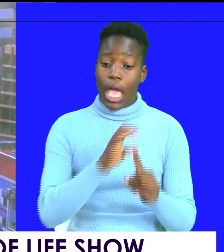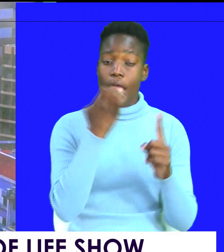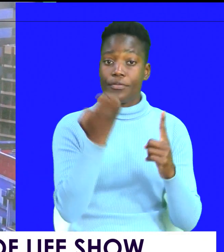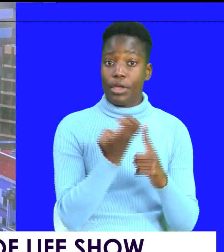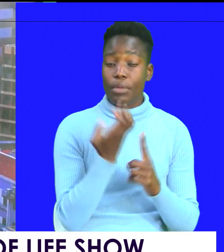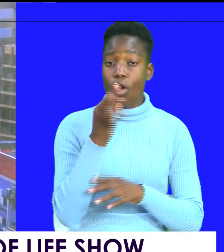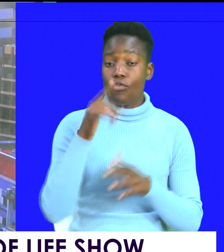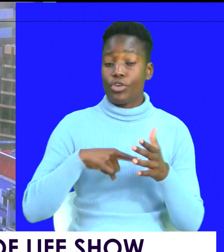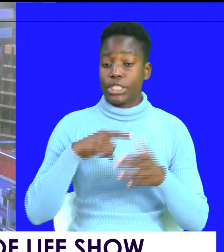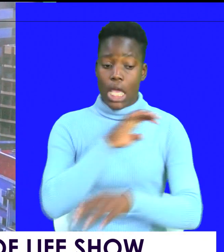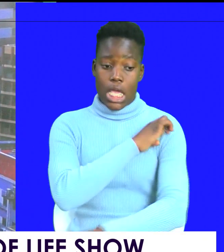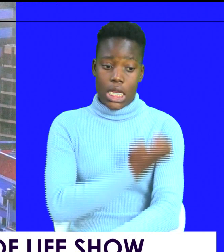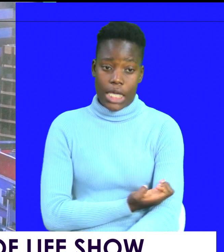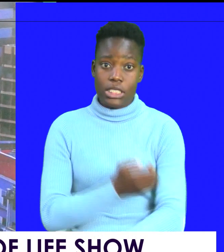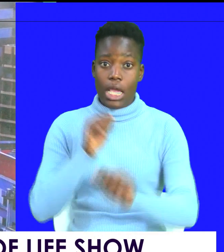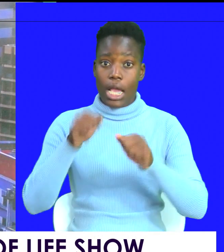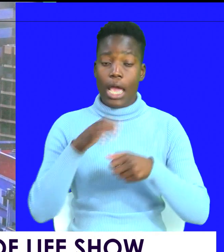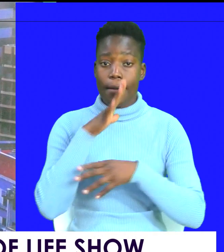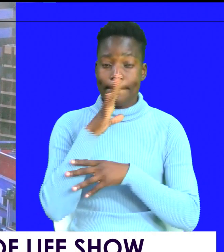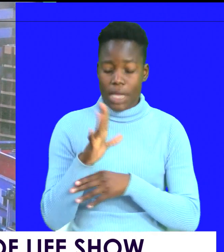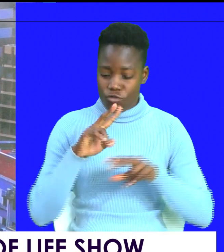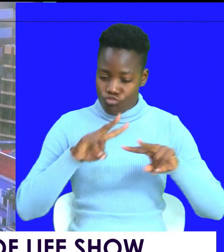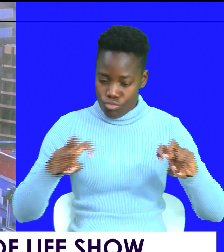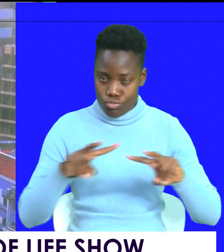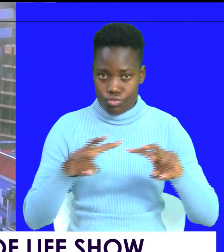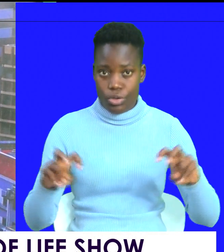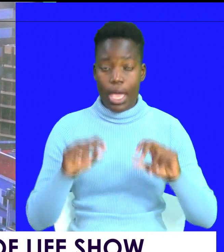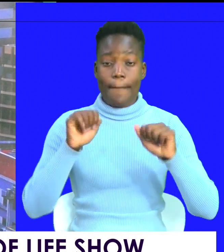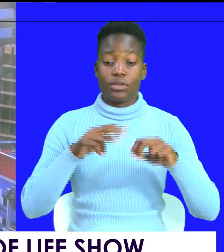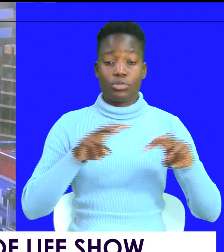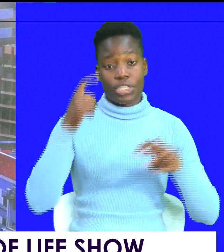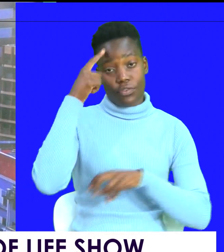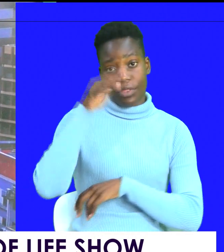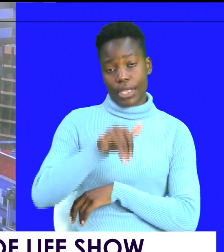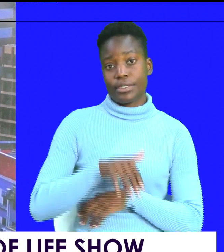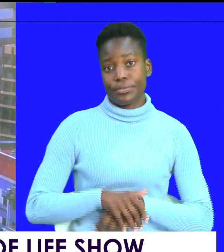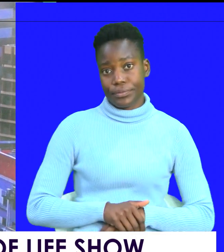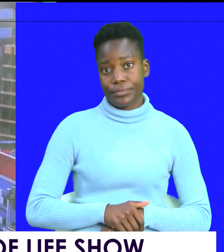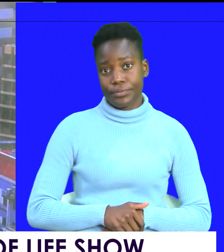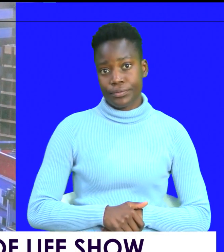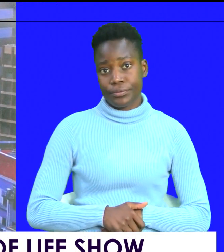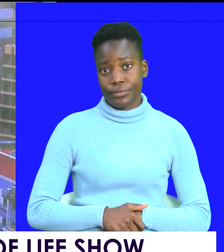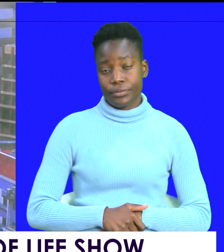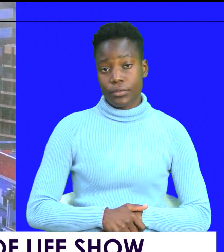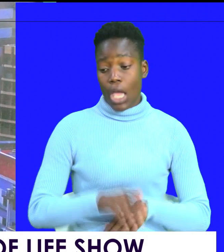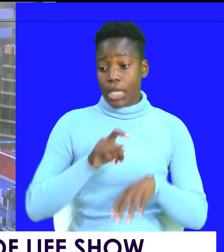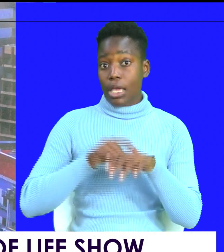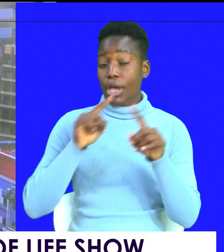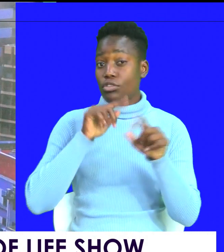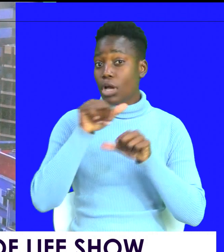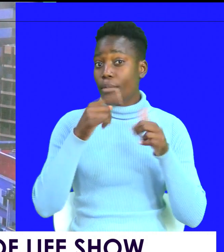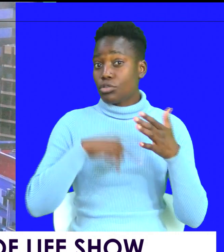Environments of energy can be sought after. You can look for it. When I talk